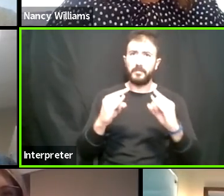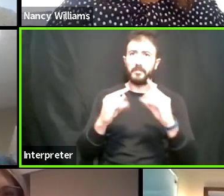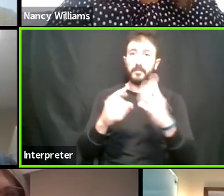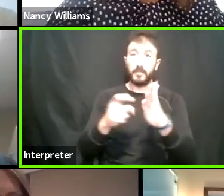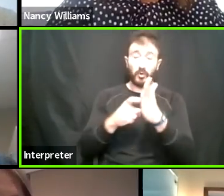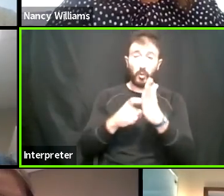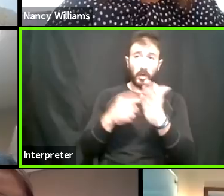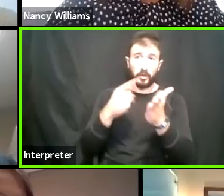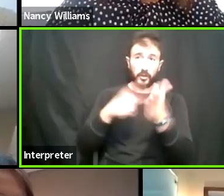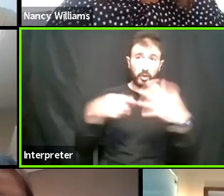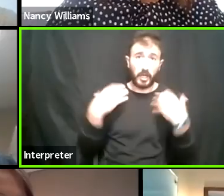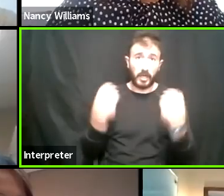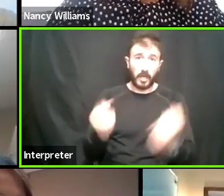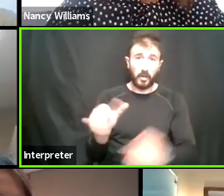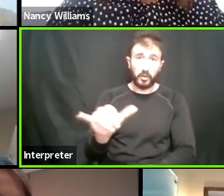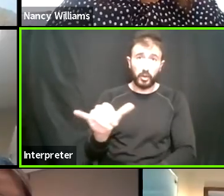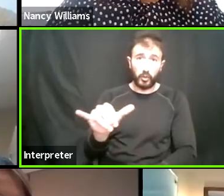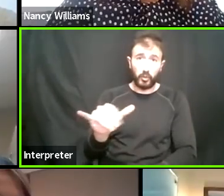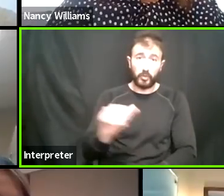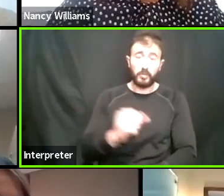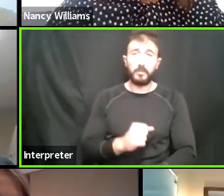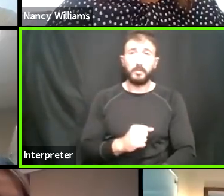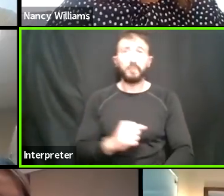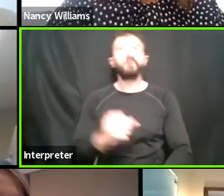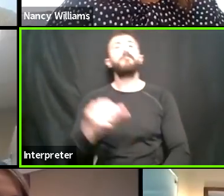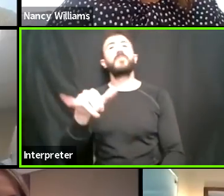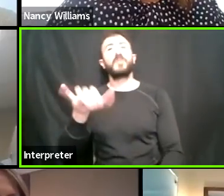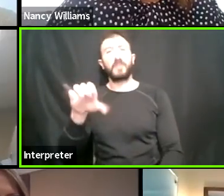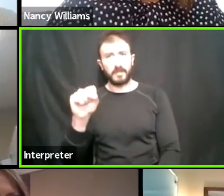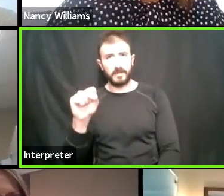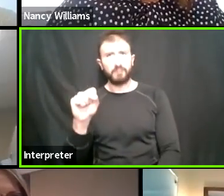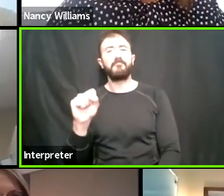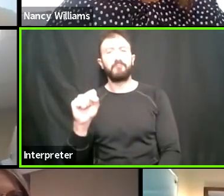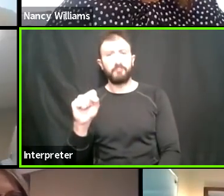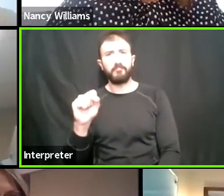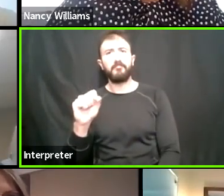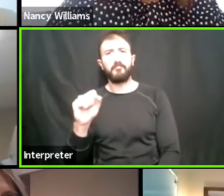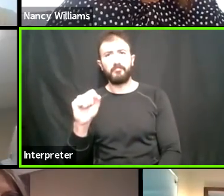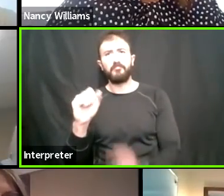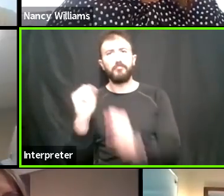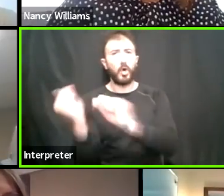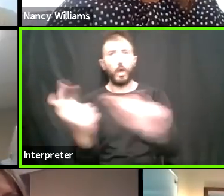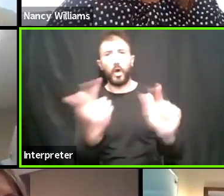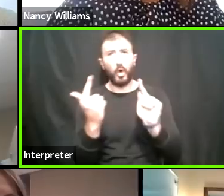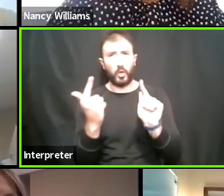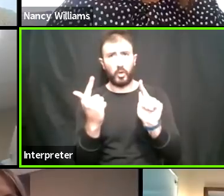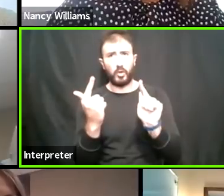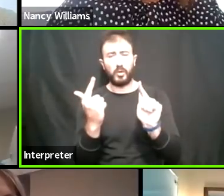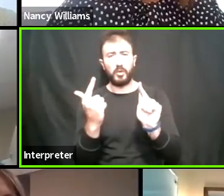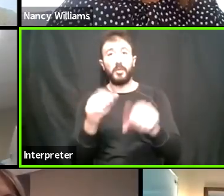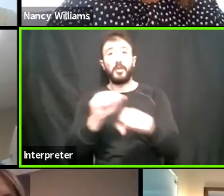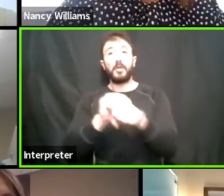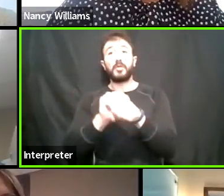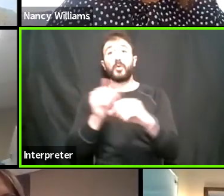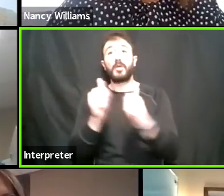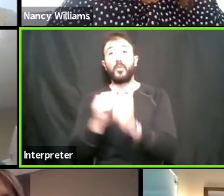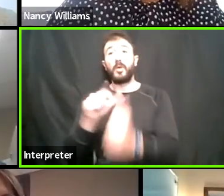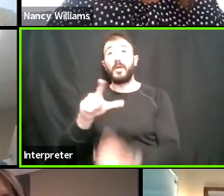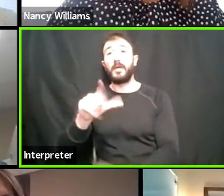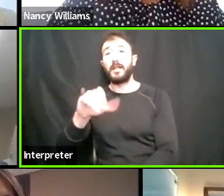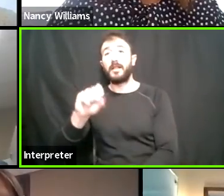screening before they come to day camp? Yep. Yes, they will. So working with Lisa White and Jason and